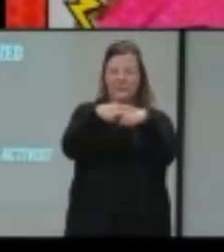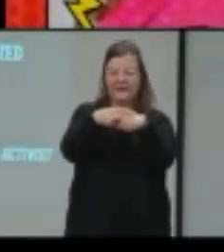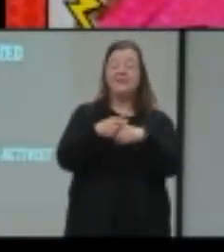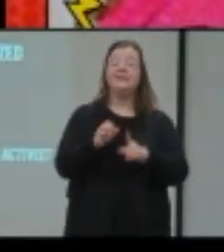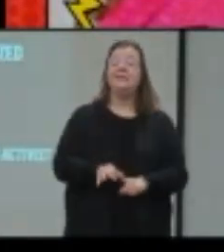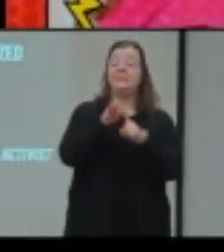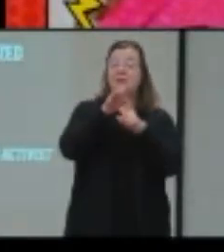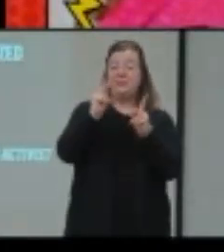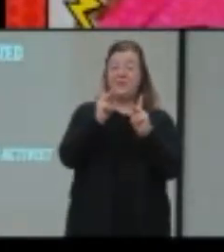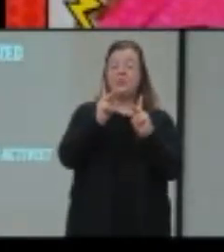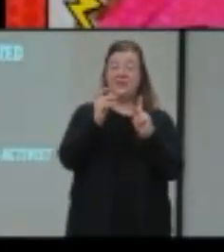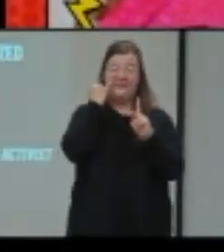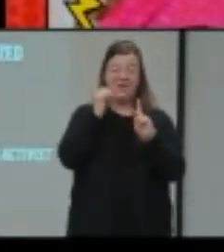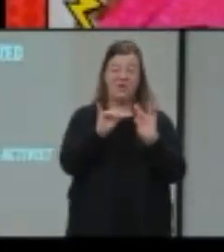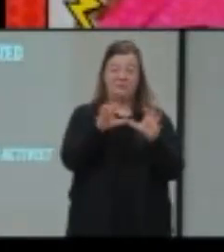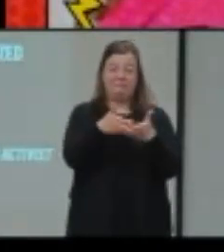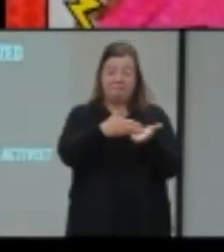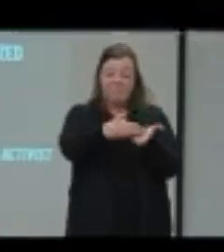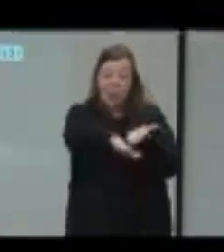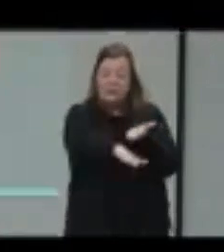of marginalized individuals or groups.